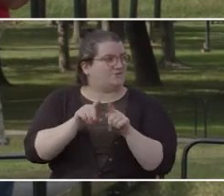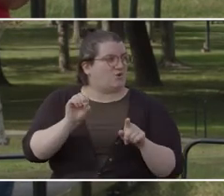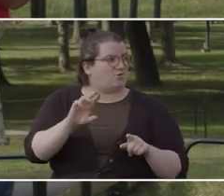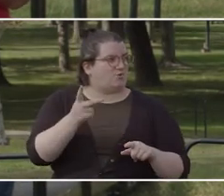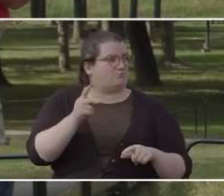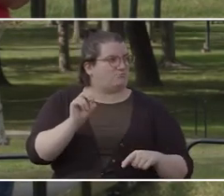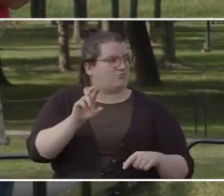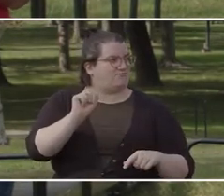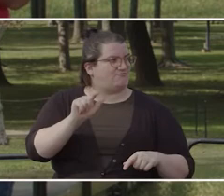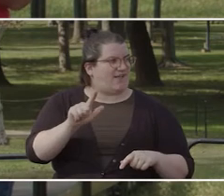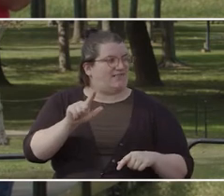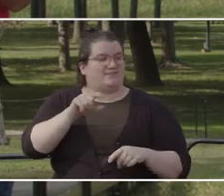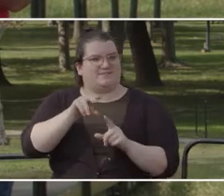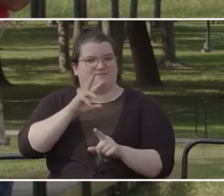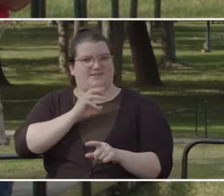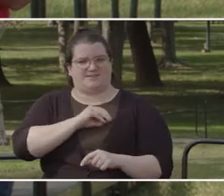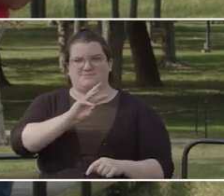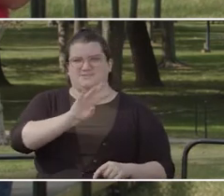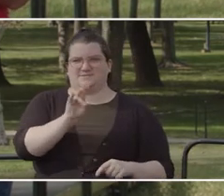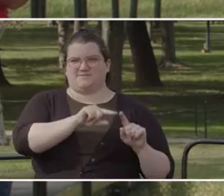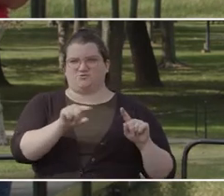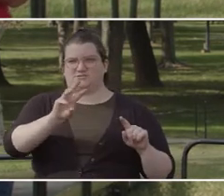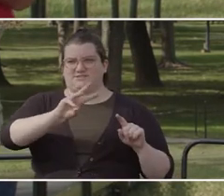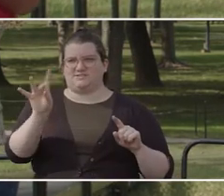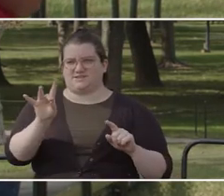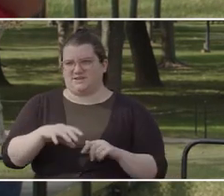in Vietnam from 1967 to